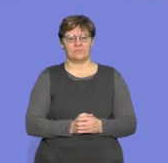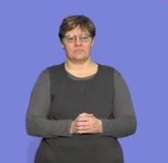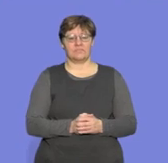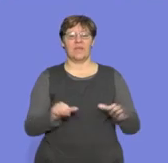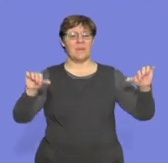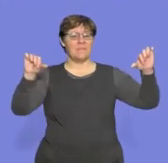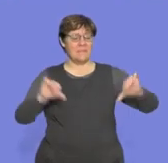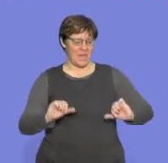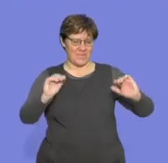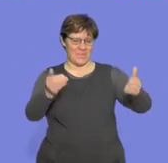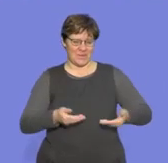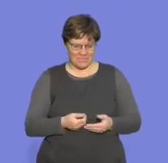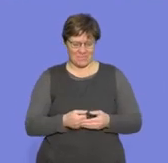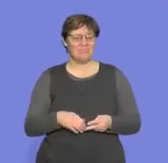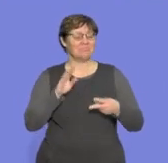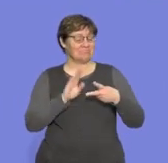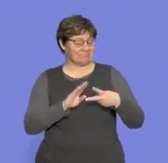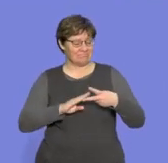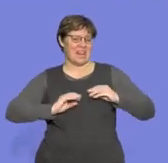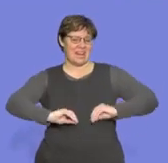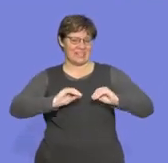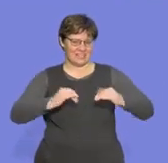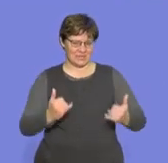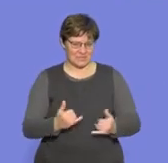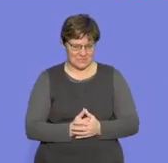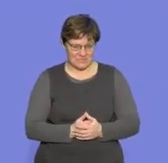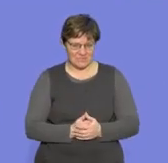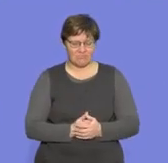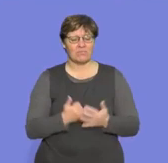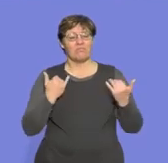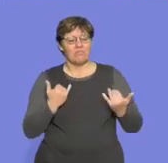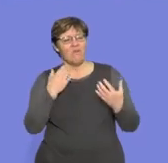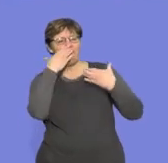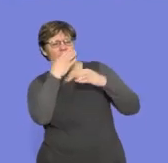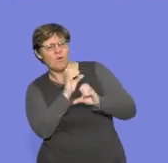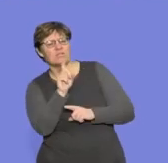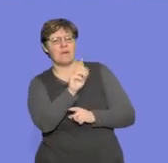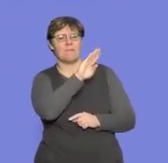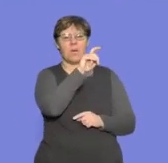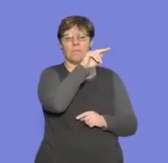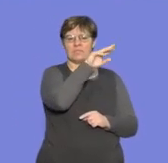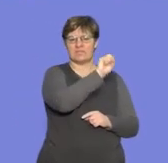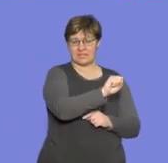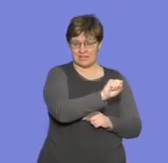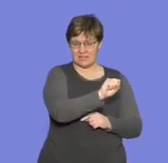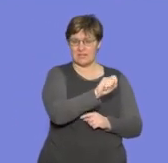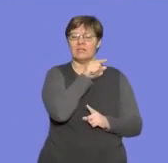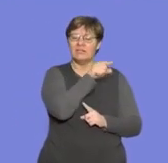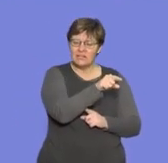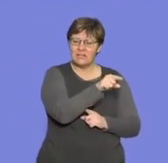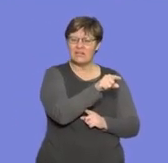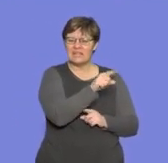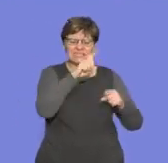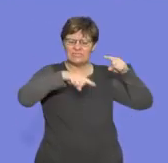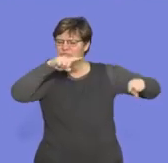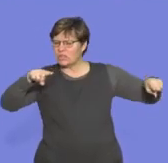Welcome back, life science learners, to the next segment of our lesson today. We've been focusing on biomes, and we've unpacked what different types of biomes